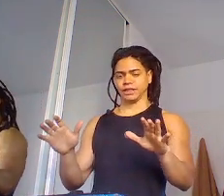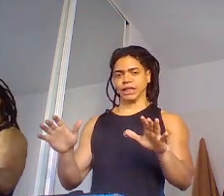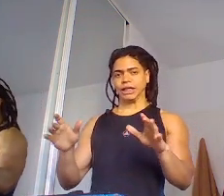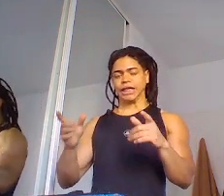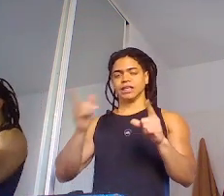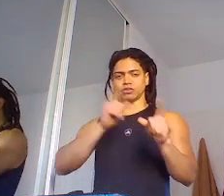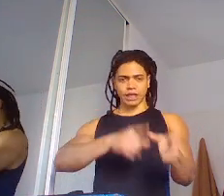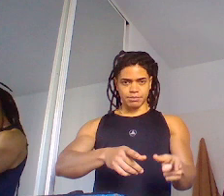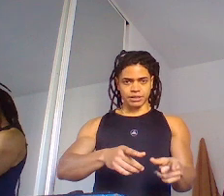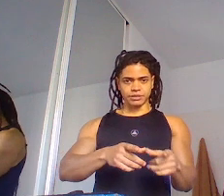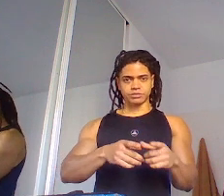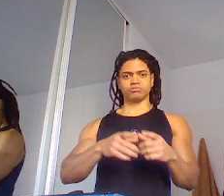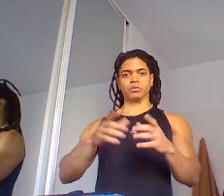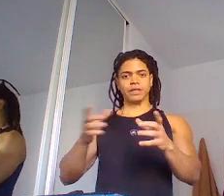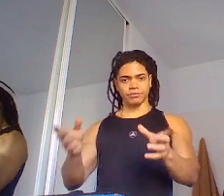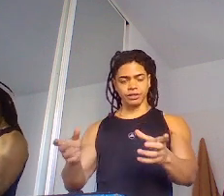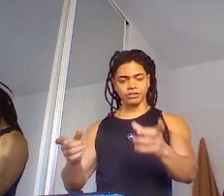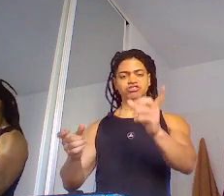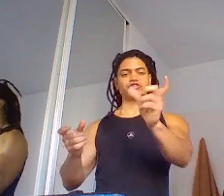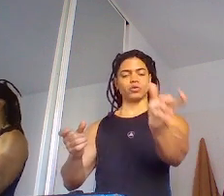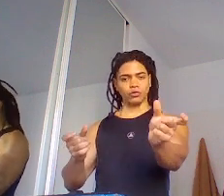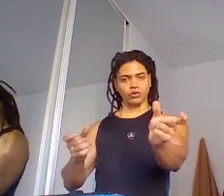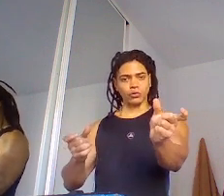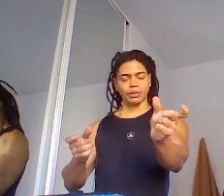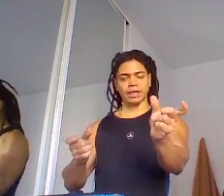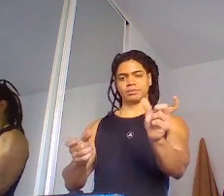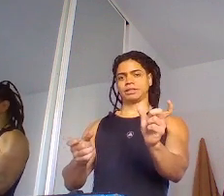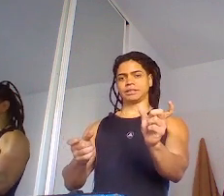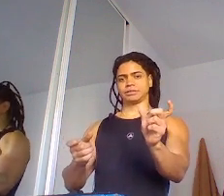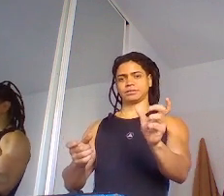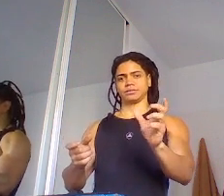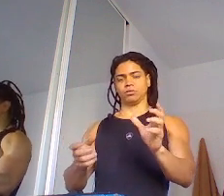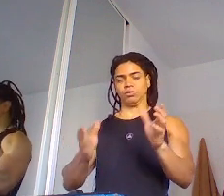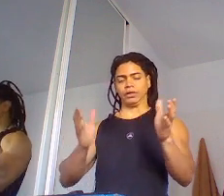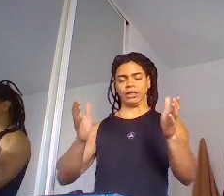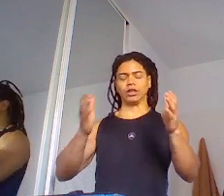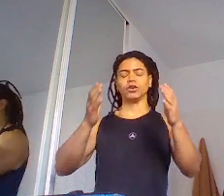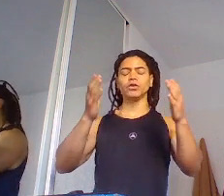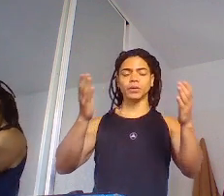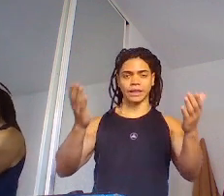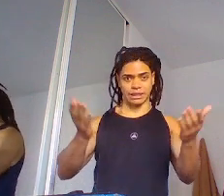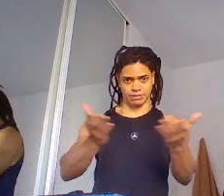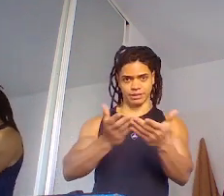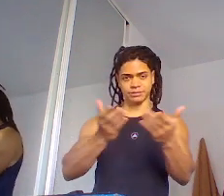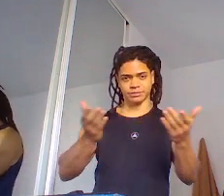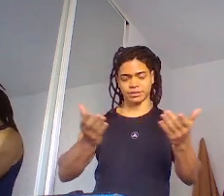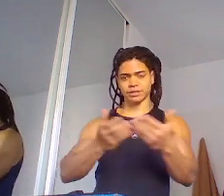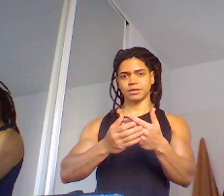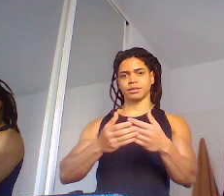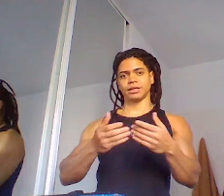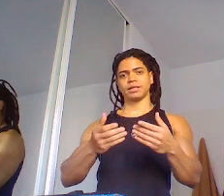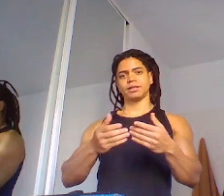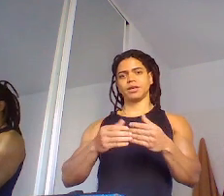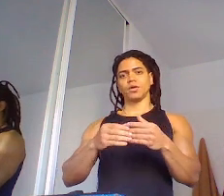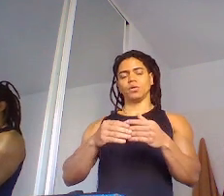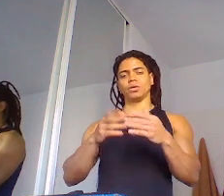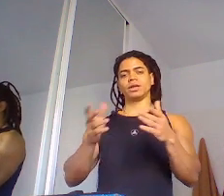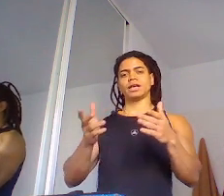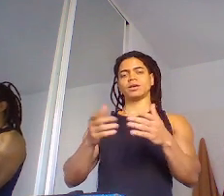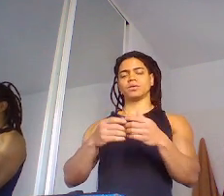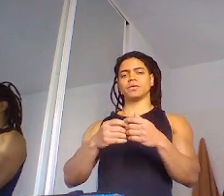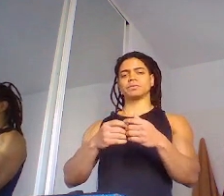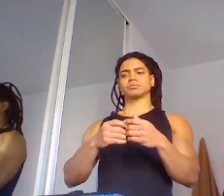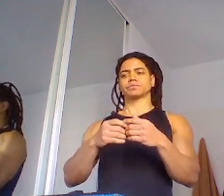for sale. So liabilities, we have here short-term liabilities or the current liabilities, okay,